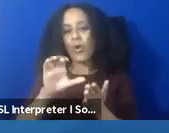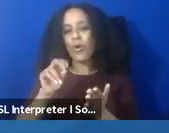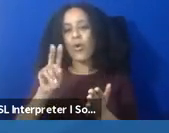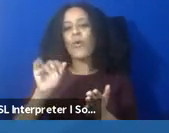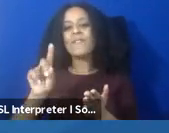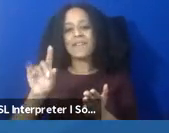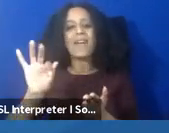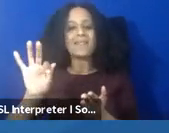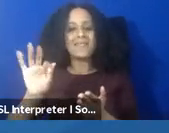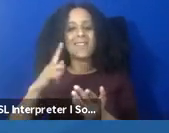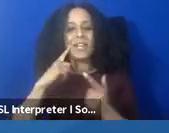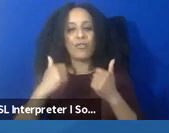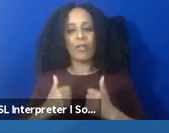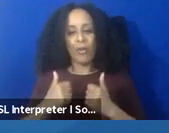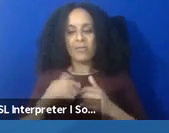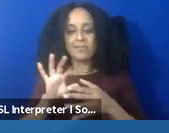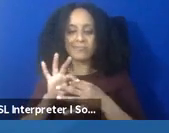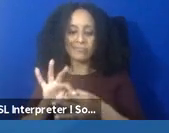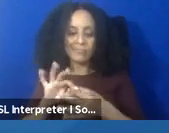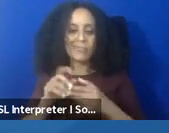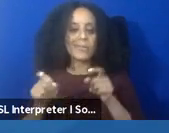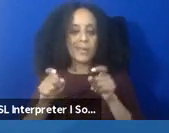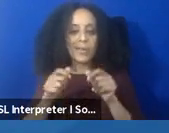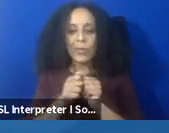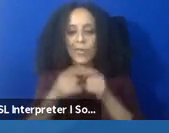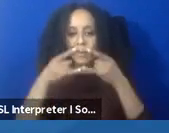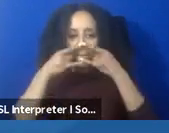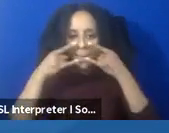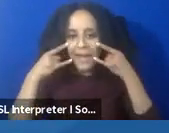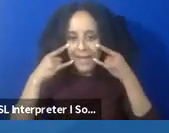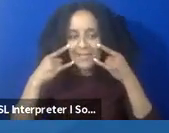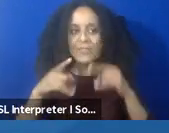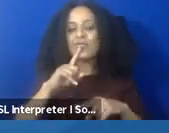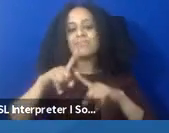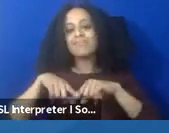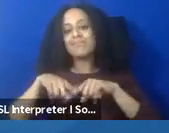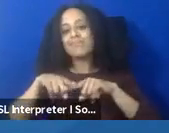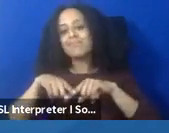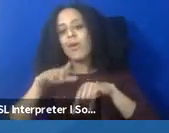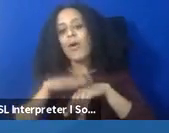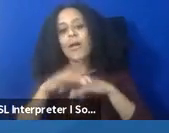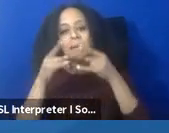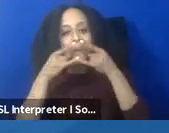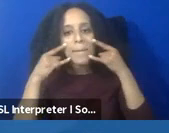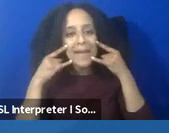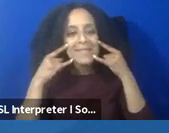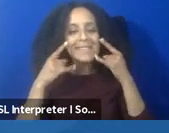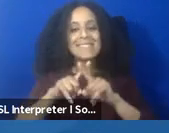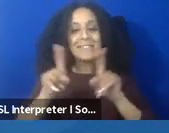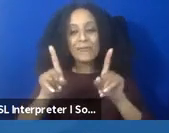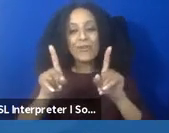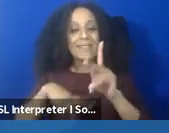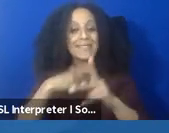COVID-19 and hearing loss and actually dealing with masks. So it really depends on the mask. Different masks will